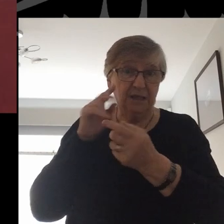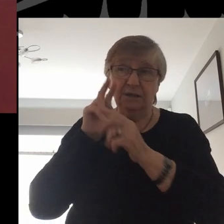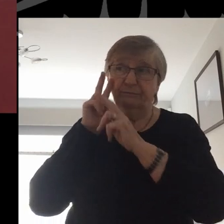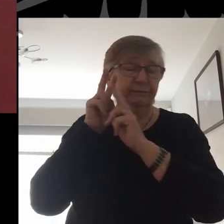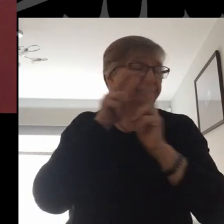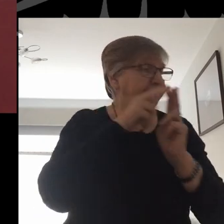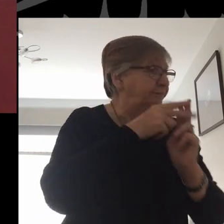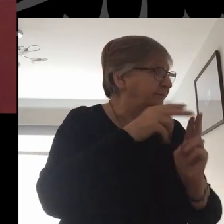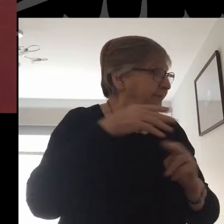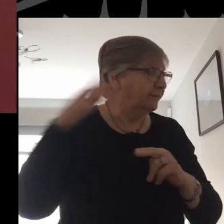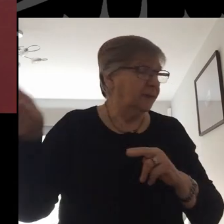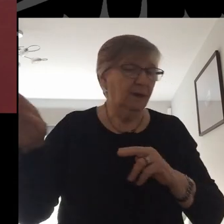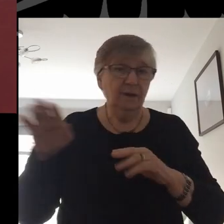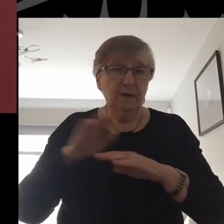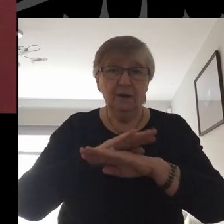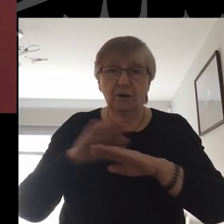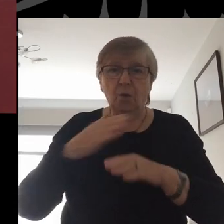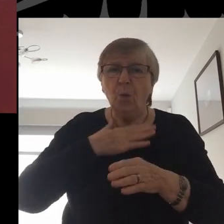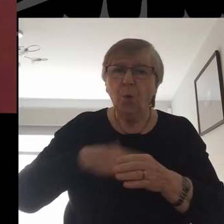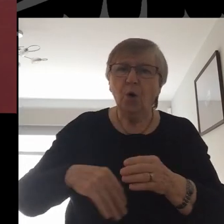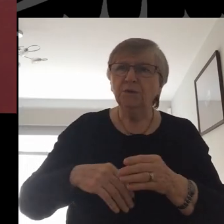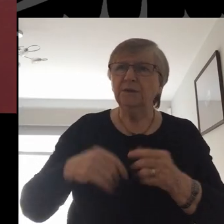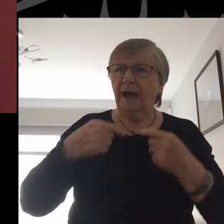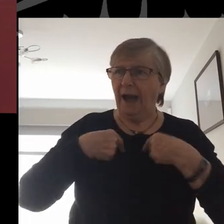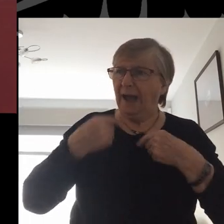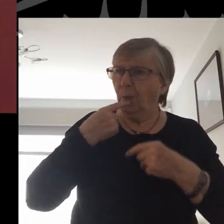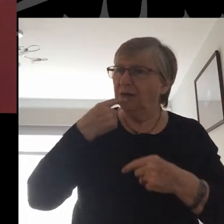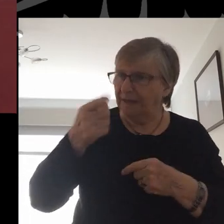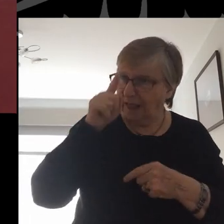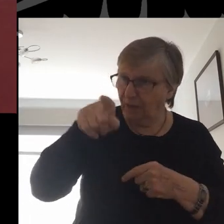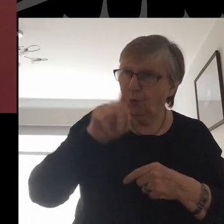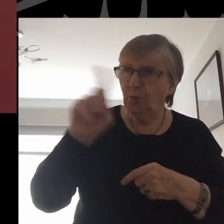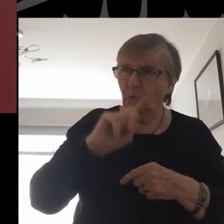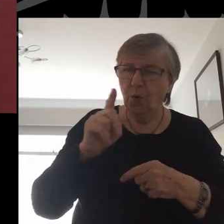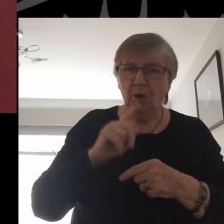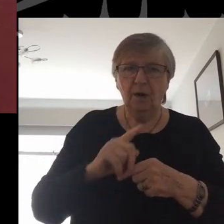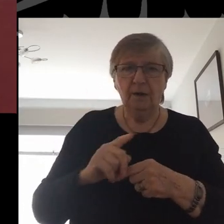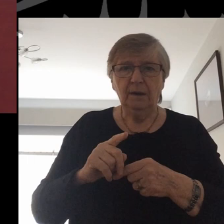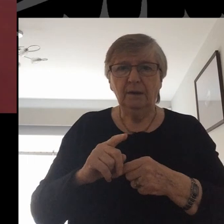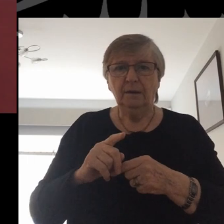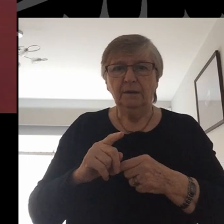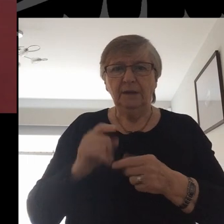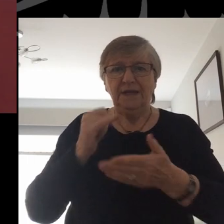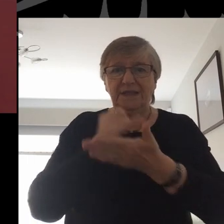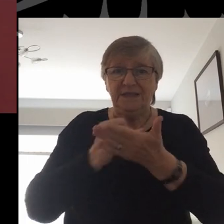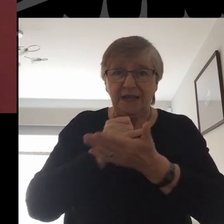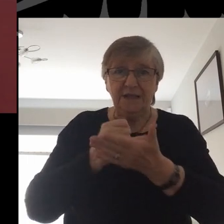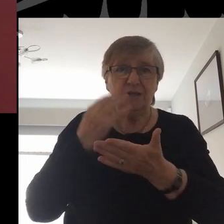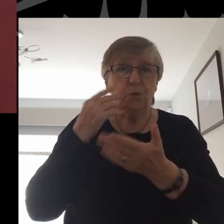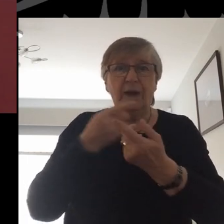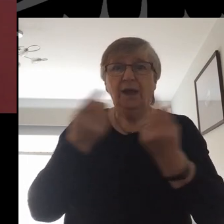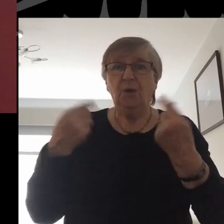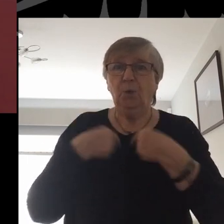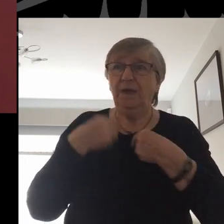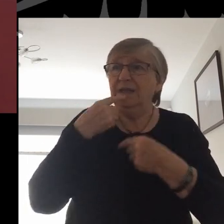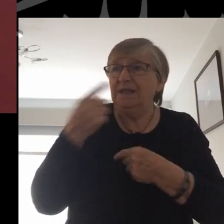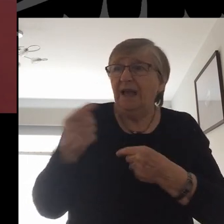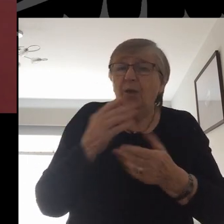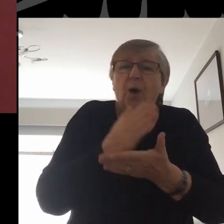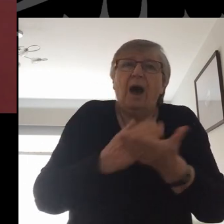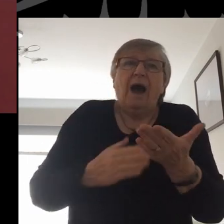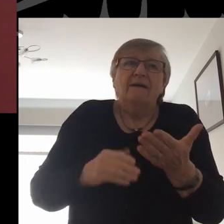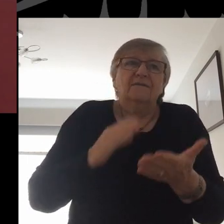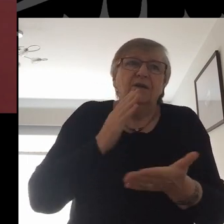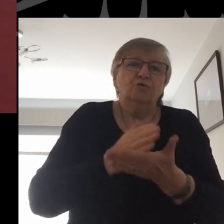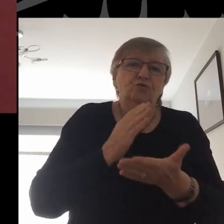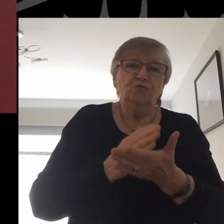blind eye. Sin is wanting to have the last word in every conversation. Sin is when we kind of tell the half-truth to put